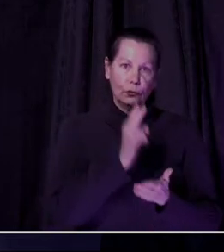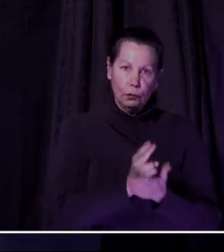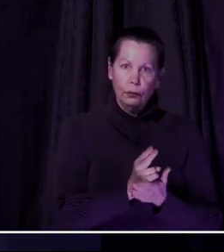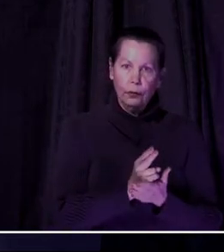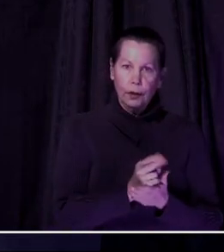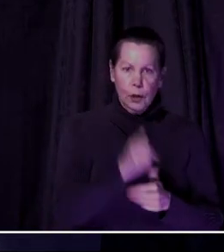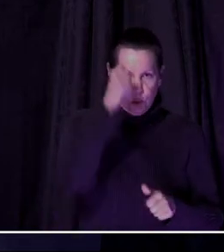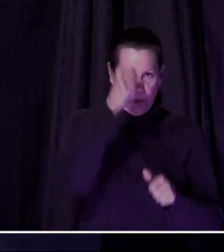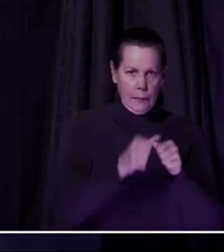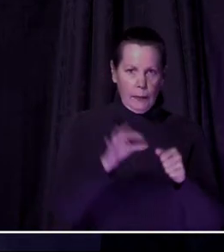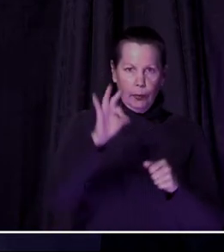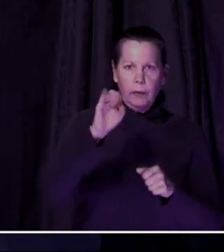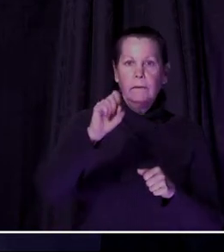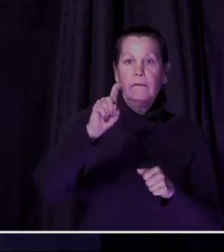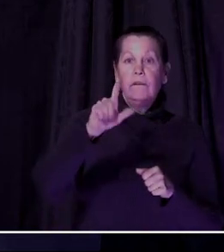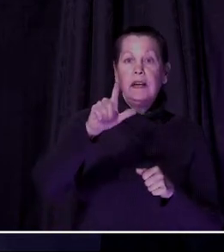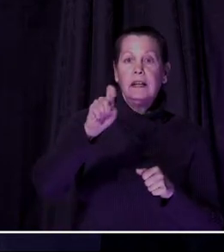said last chapter?